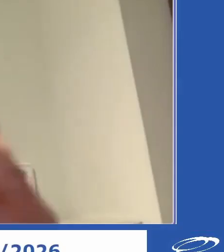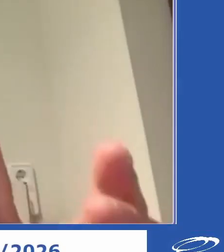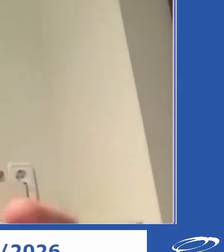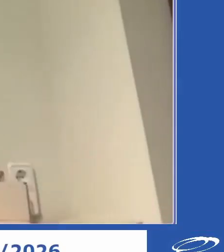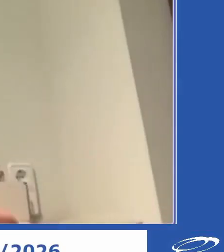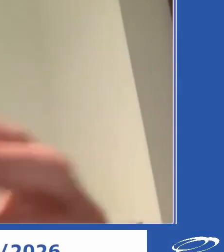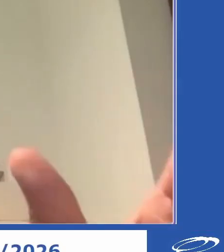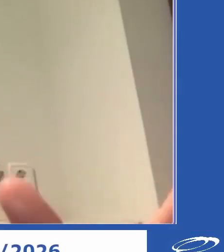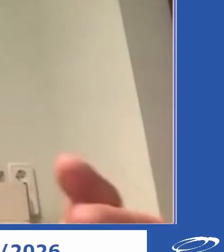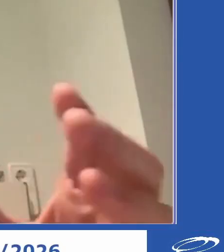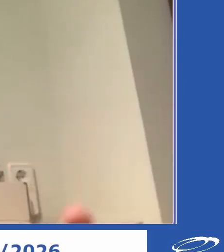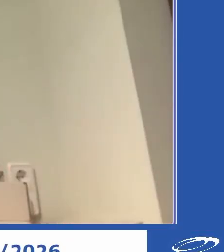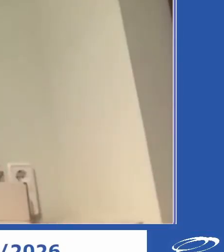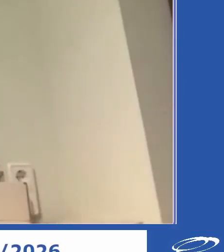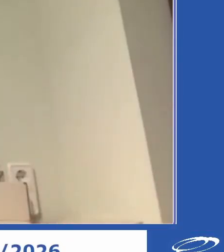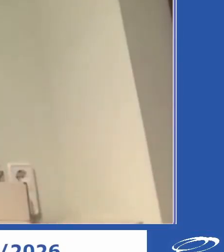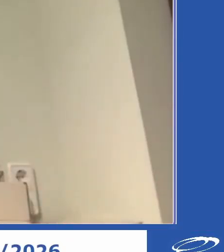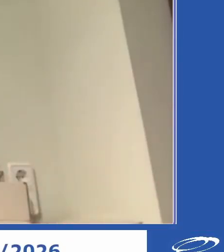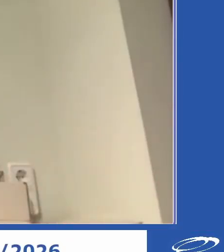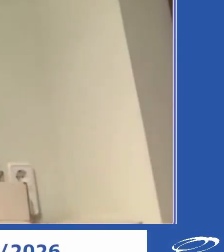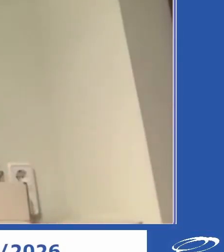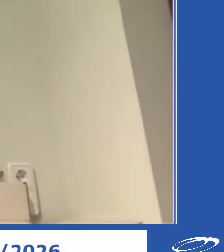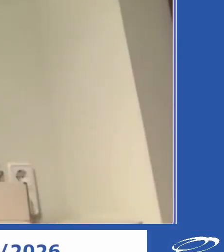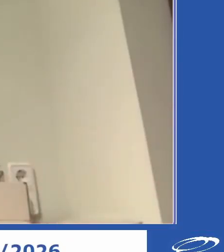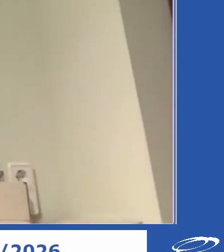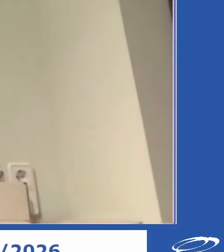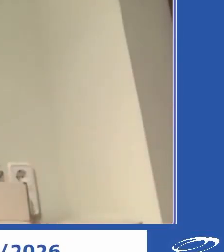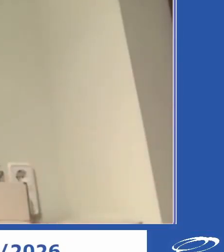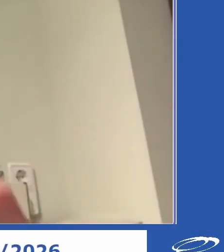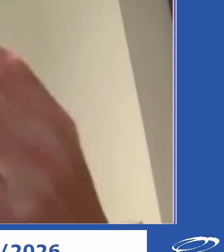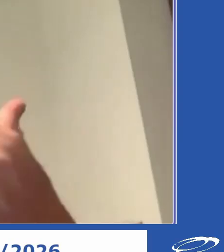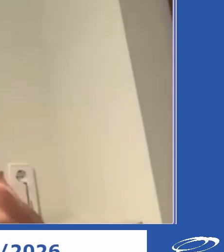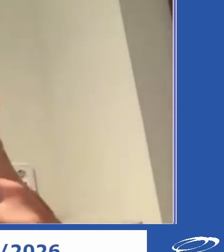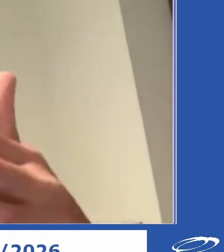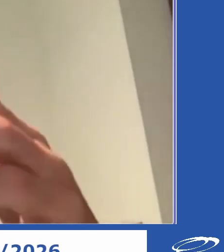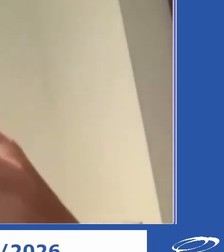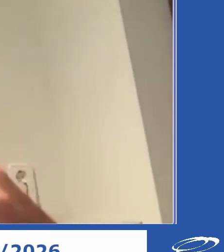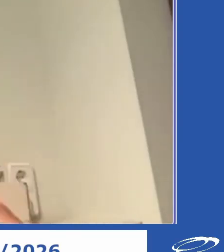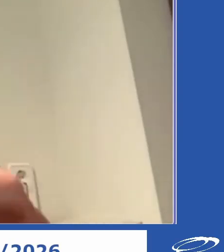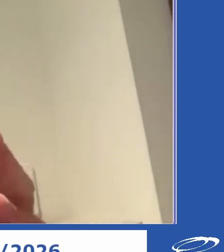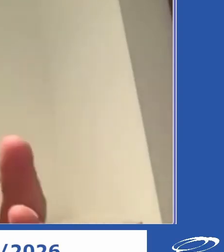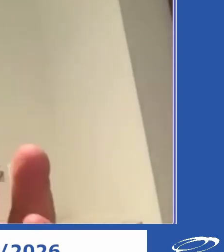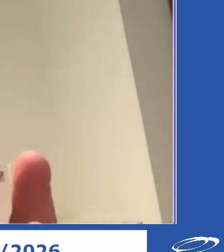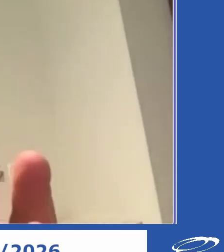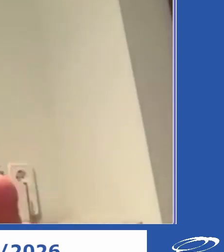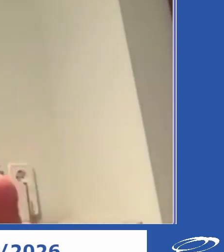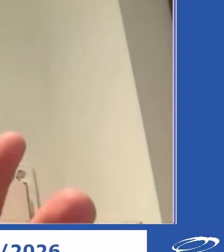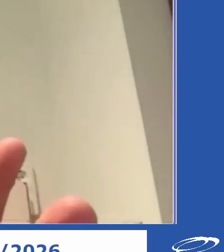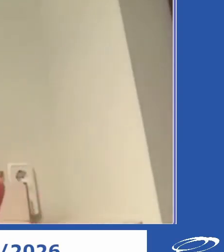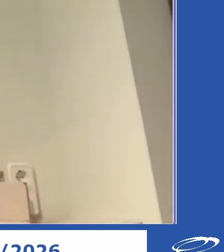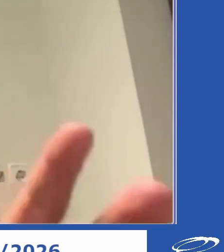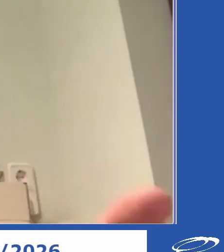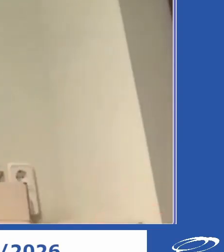or Warneri or whatever other coagulase negative. I totally agree. Then I would ask, because normally in these infections you find